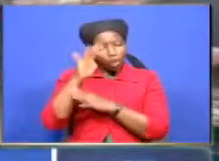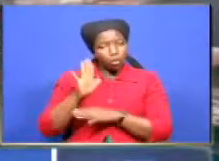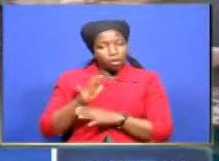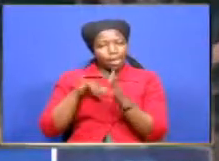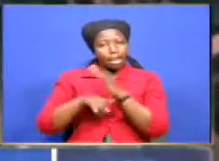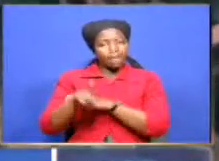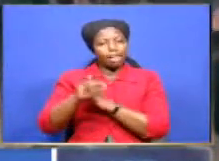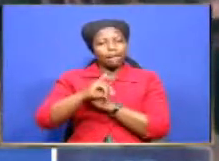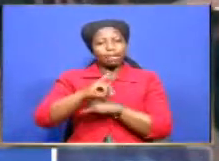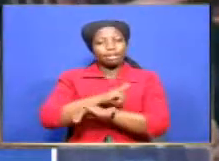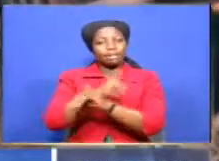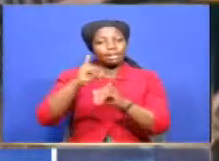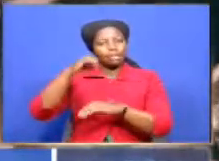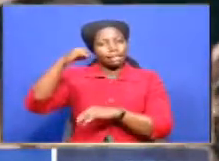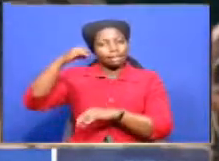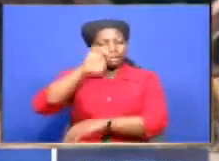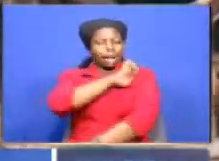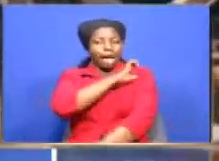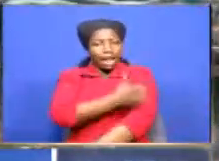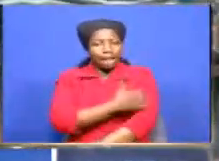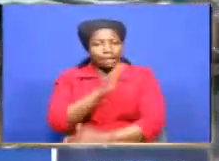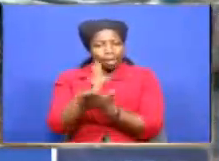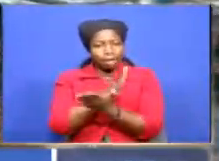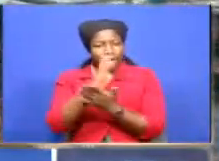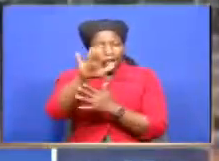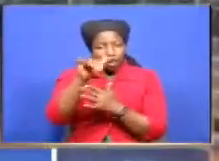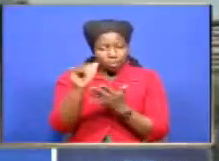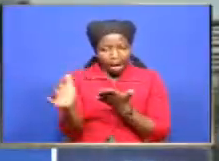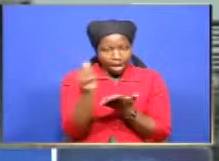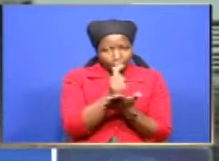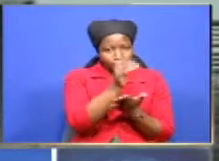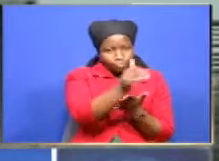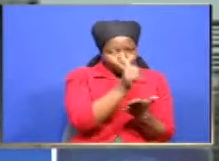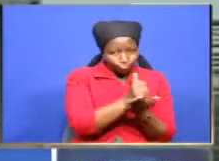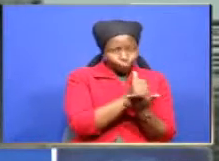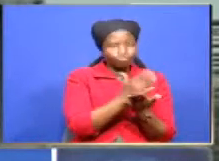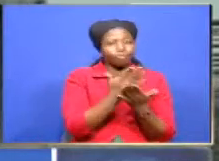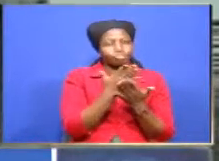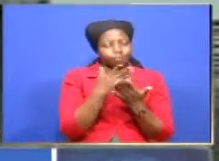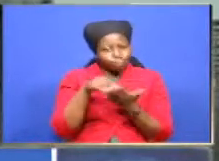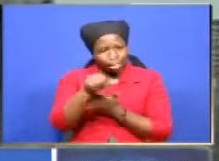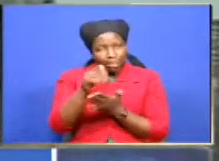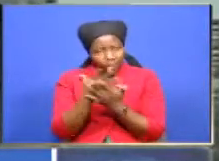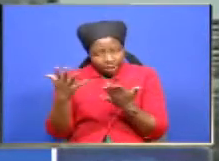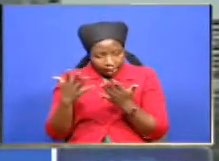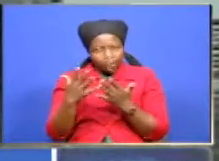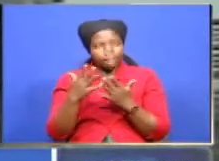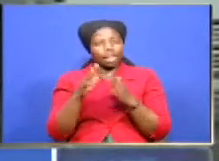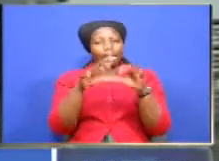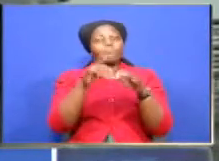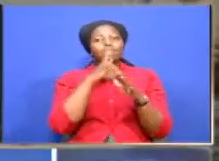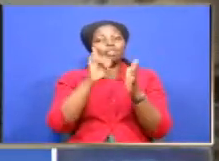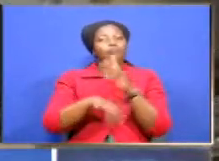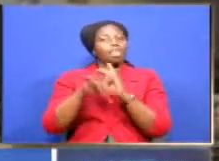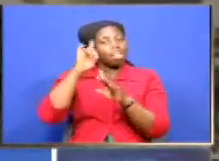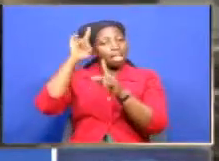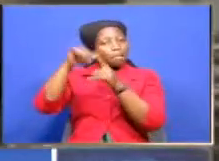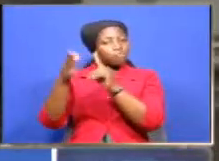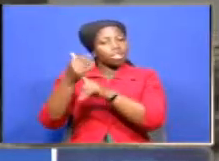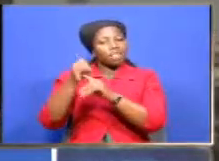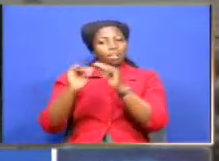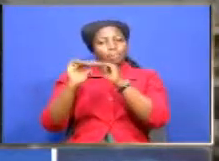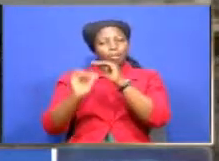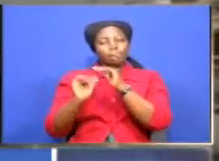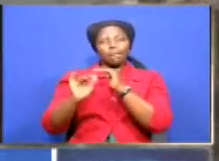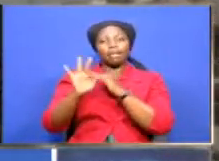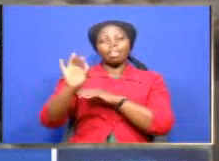sector. From hiring and procurement to strategy and outreach, the company says the campaign aims to achieve a minimum of 30%